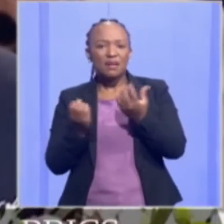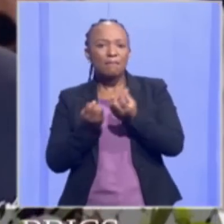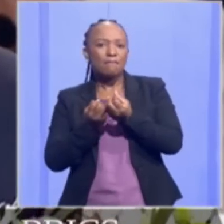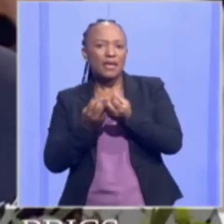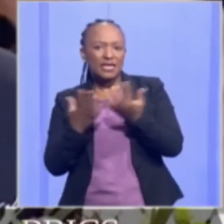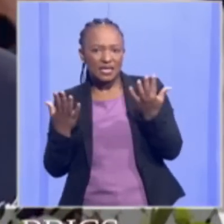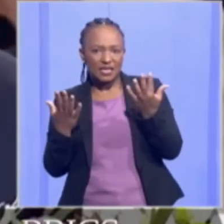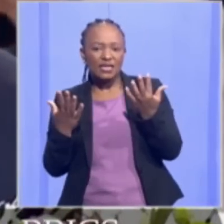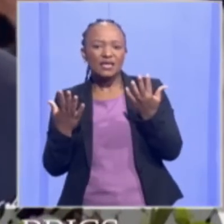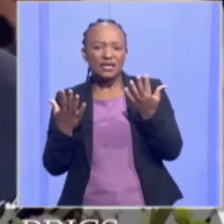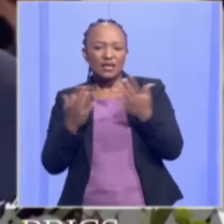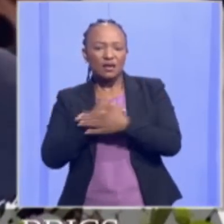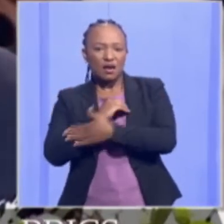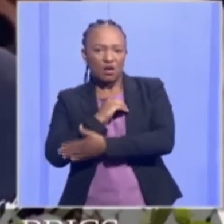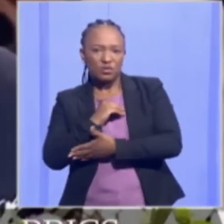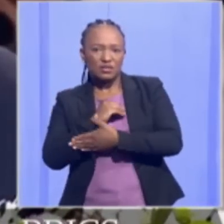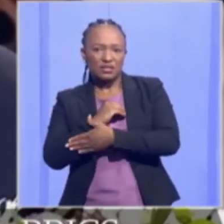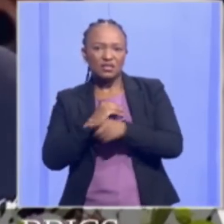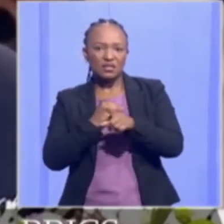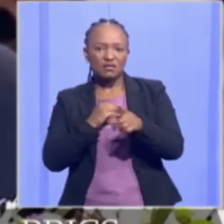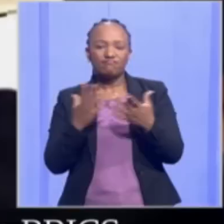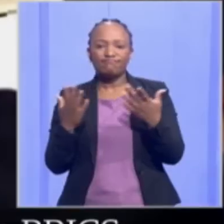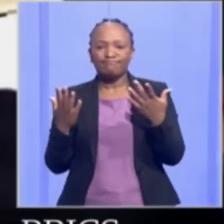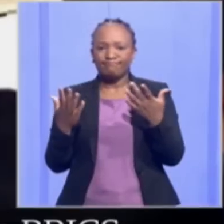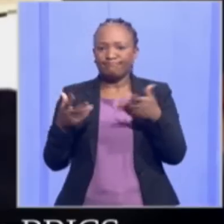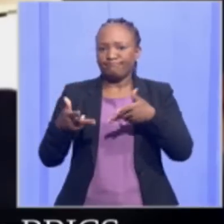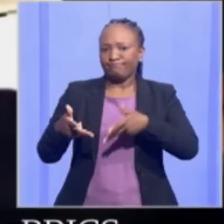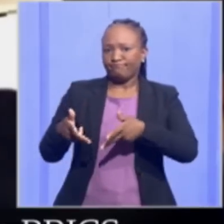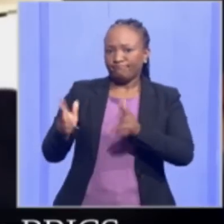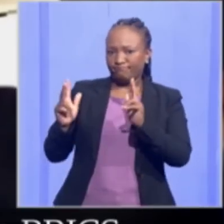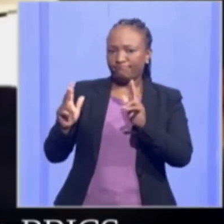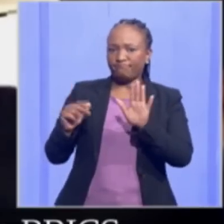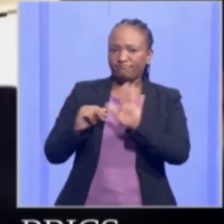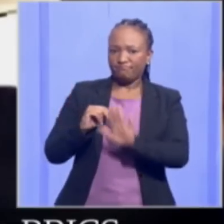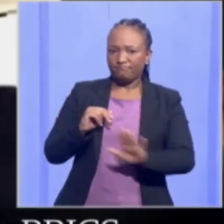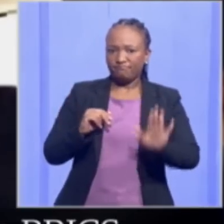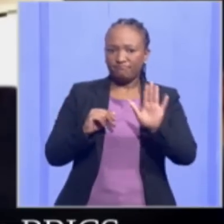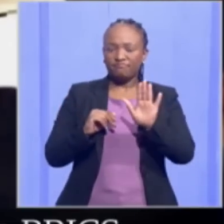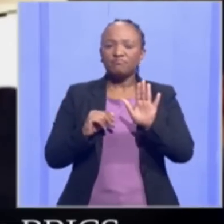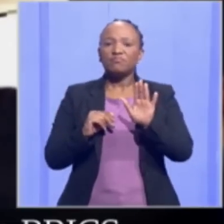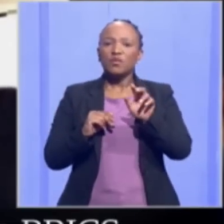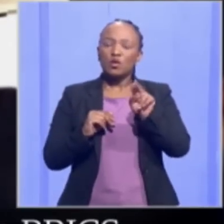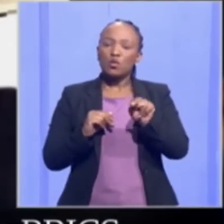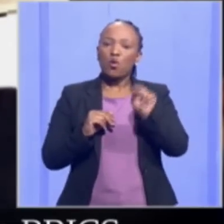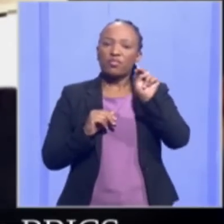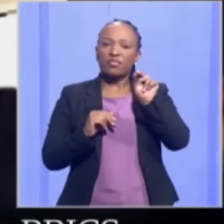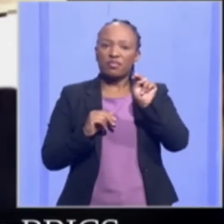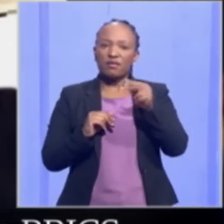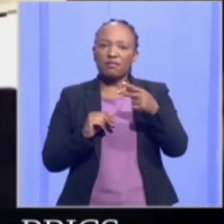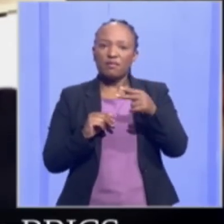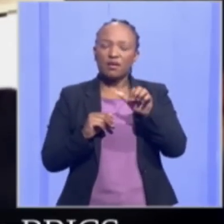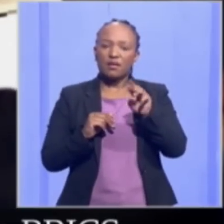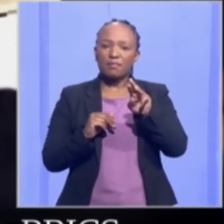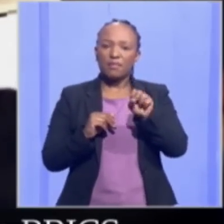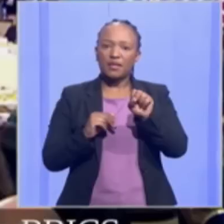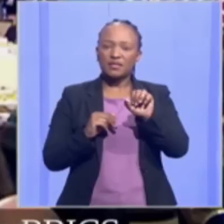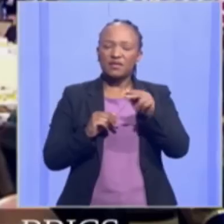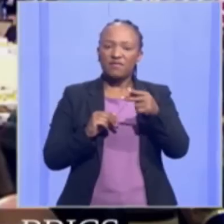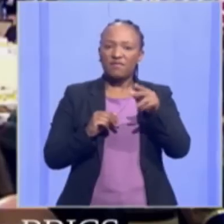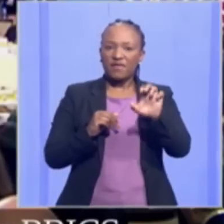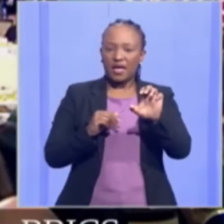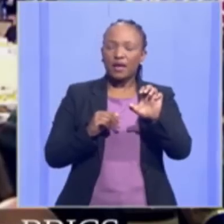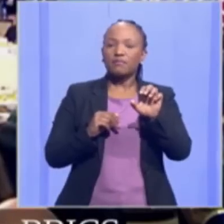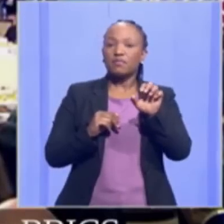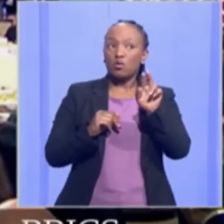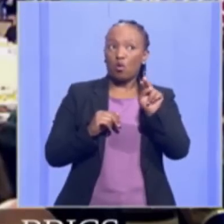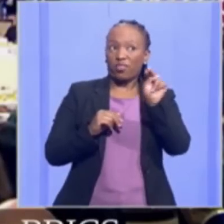ka botjhabela ba Afrika di furalla dinaha tse ka leboya ho ikamahanya le tse ka borwa.